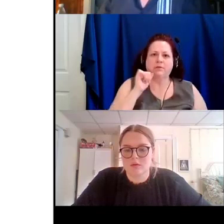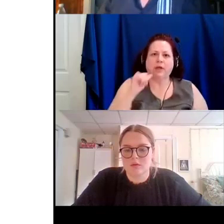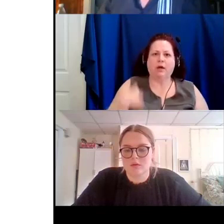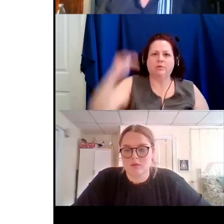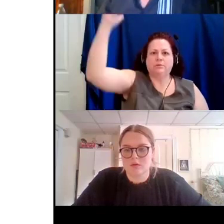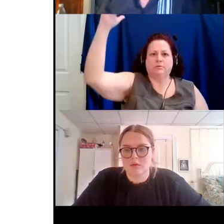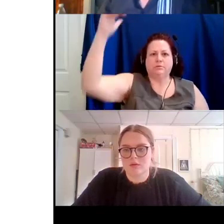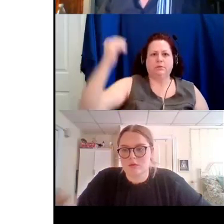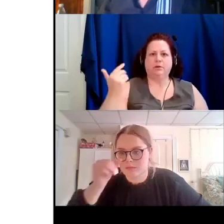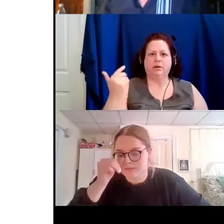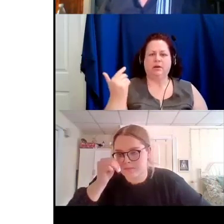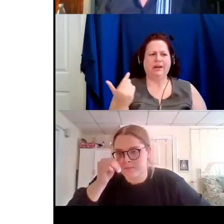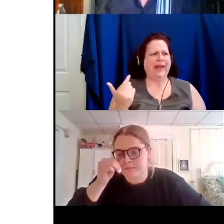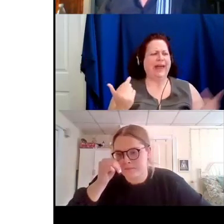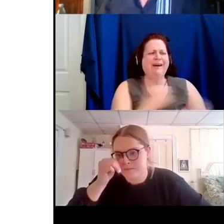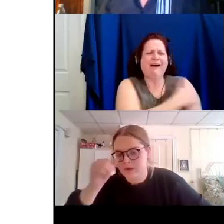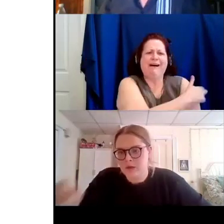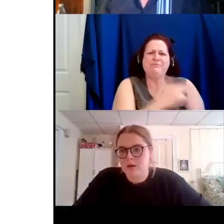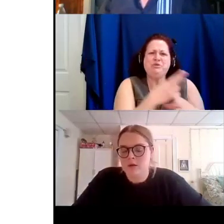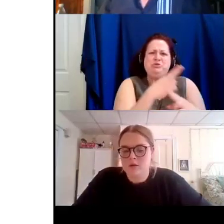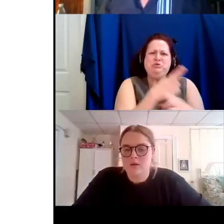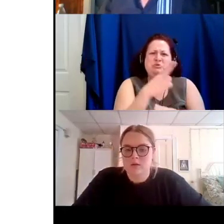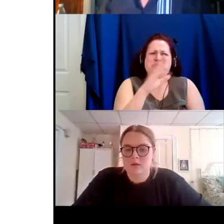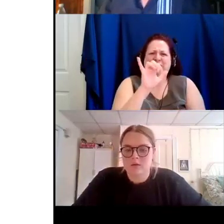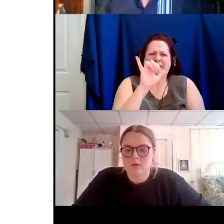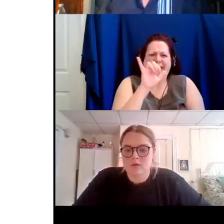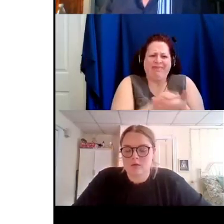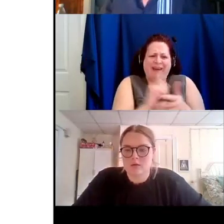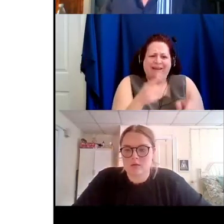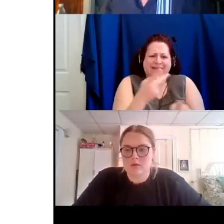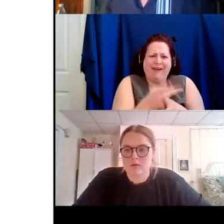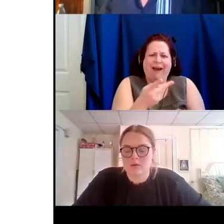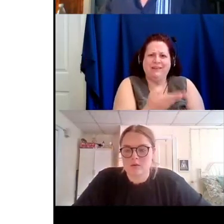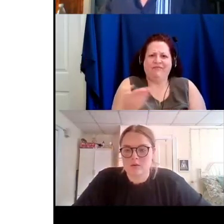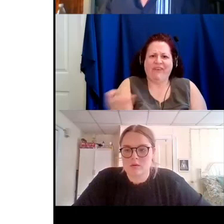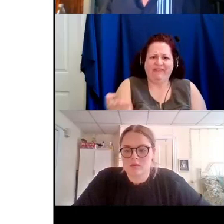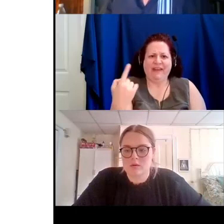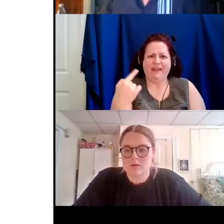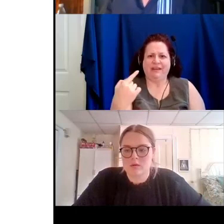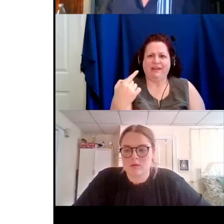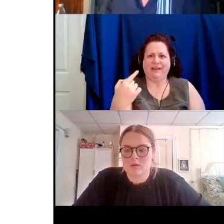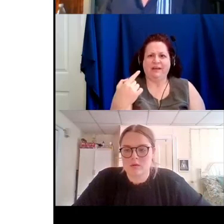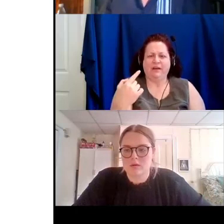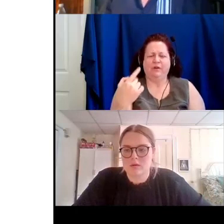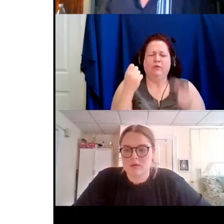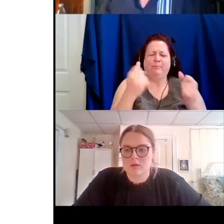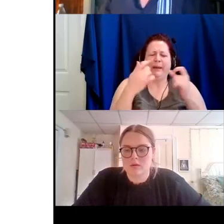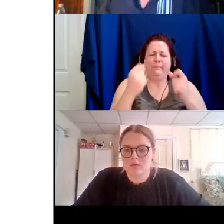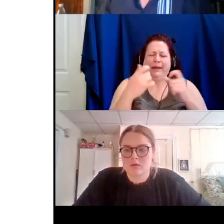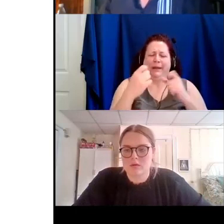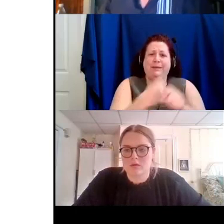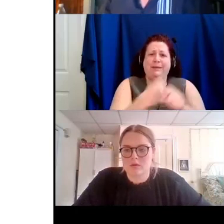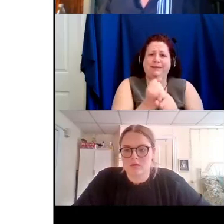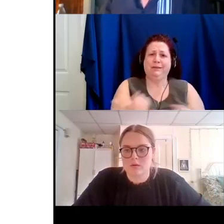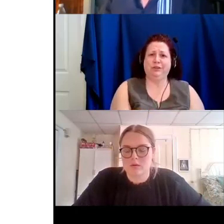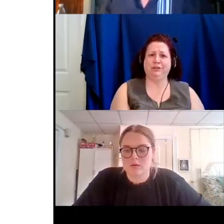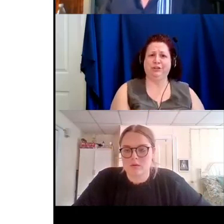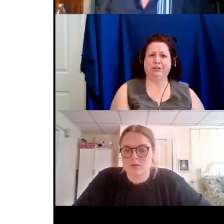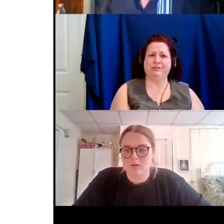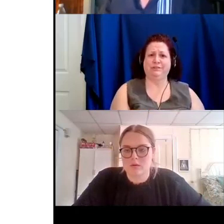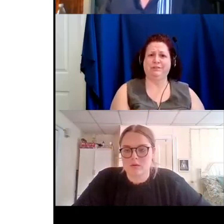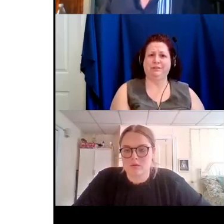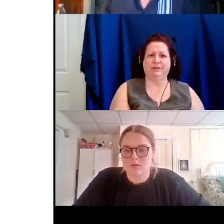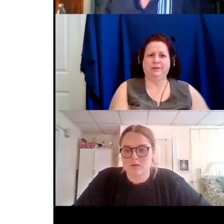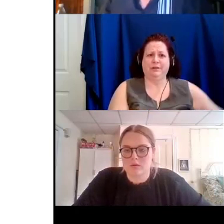for people on years for behaviors which I think would certainly not result in